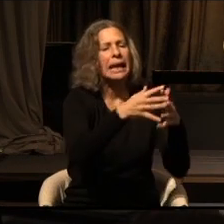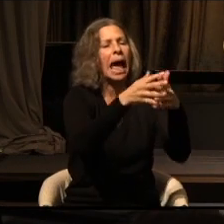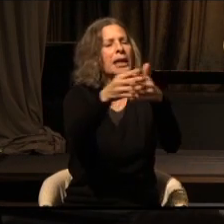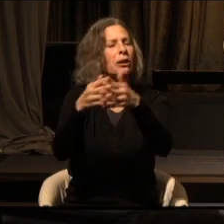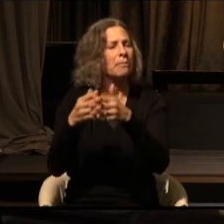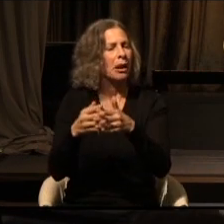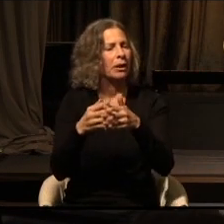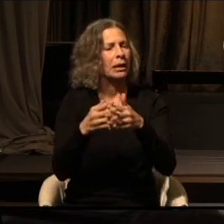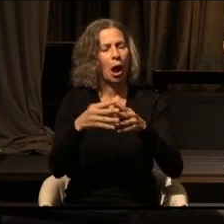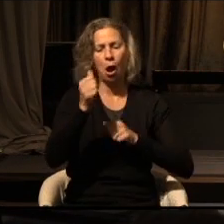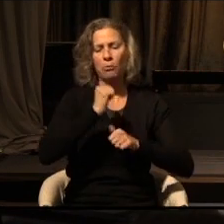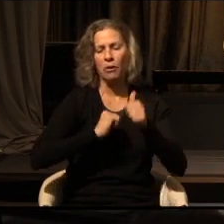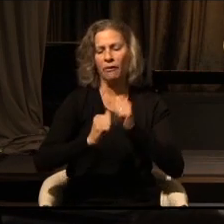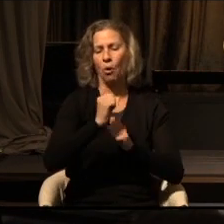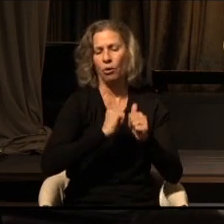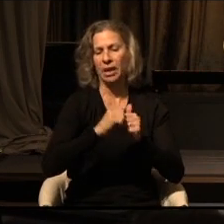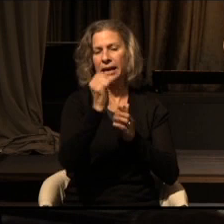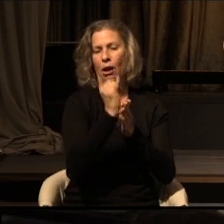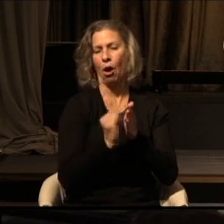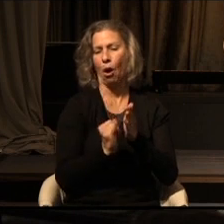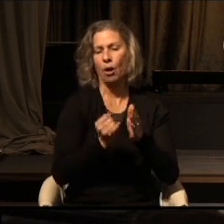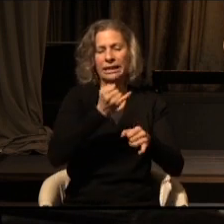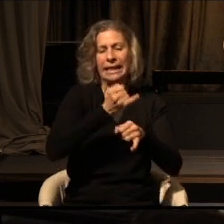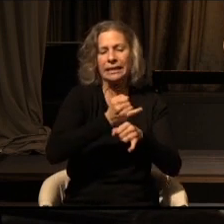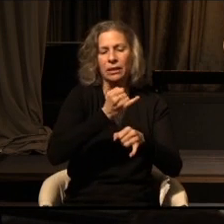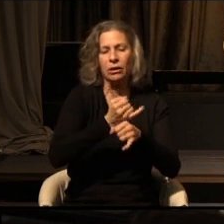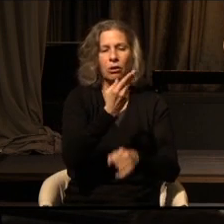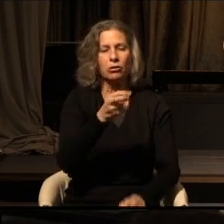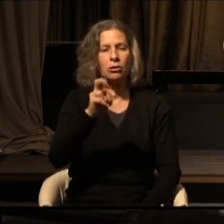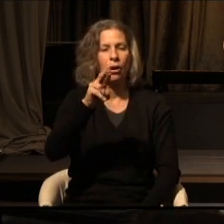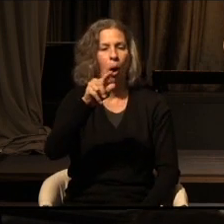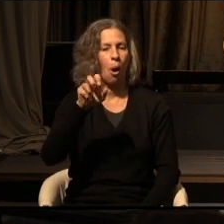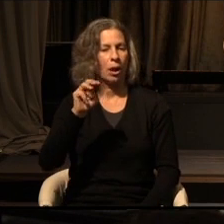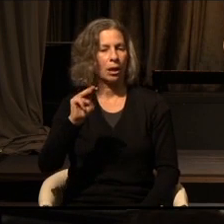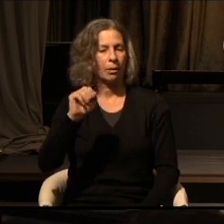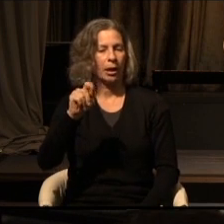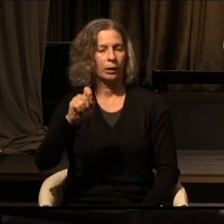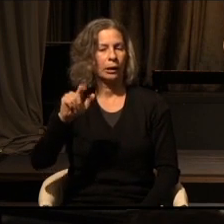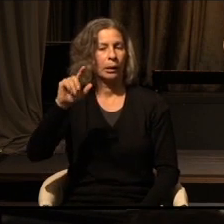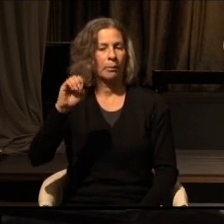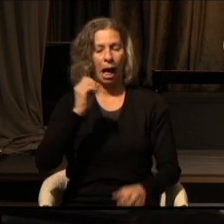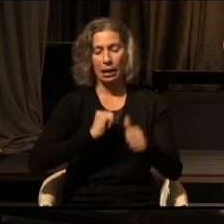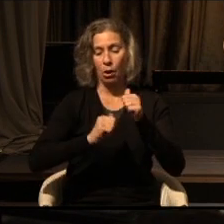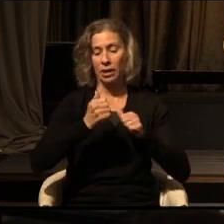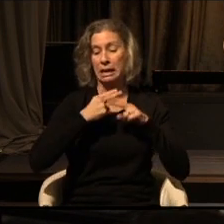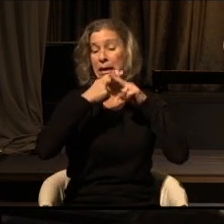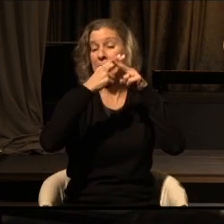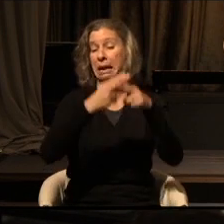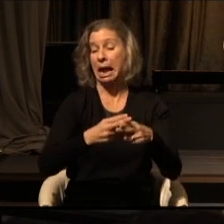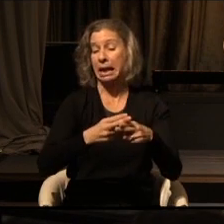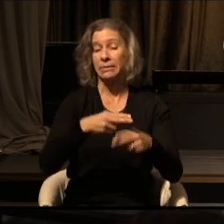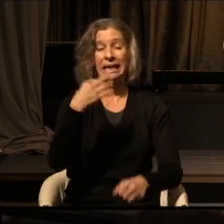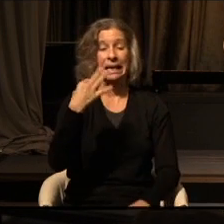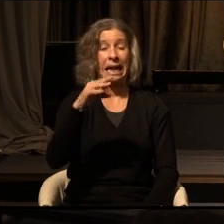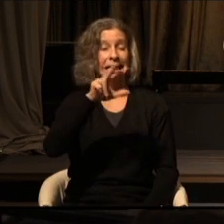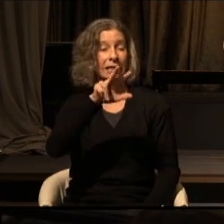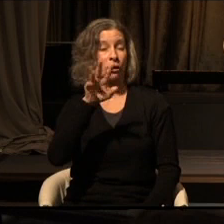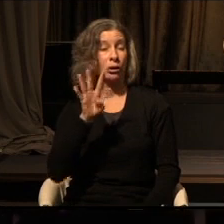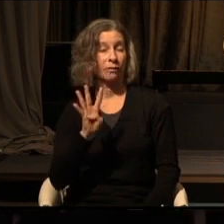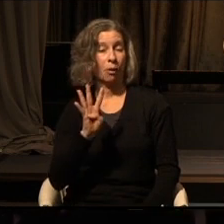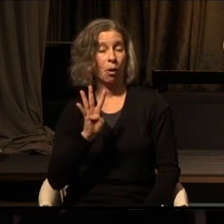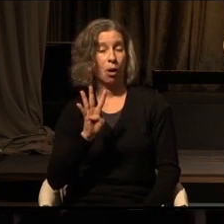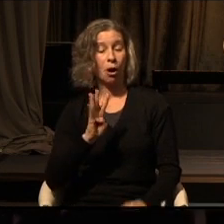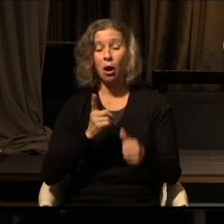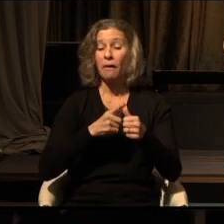arts institution, Harlem, Harlem's Apollo Theater. Named in 1934, it was initially a